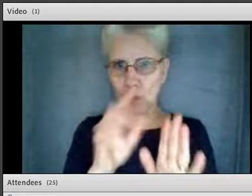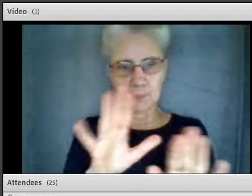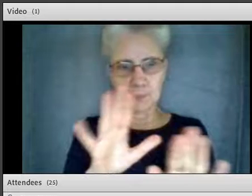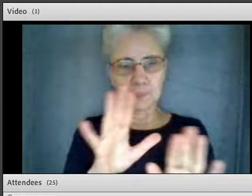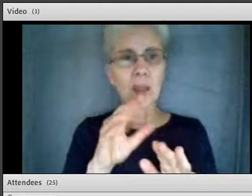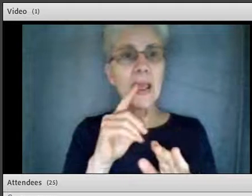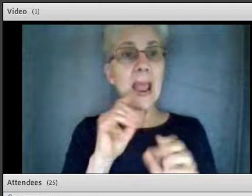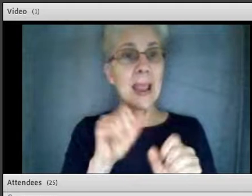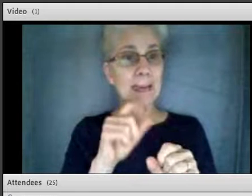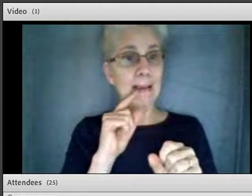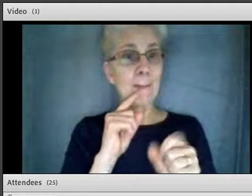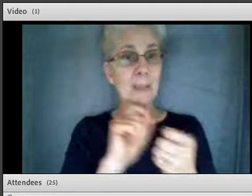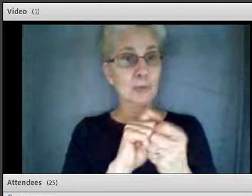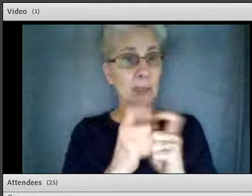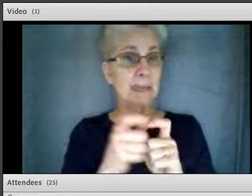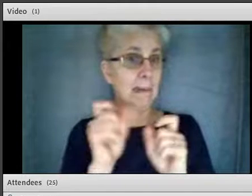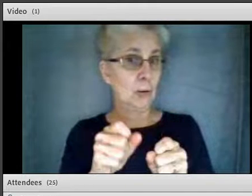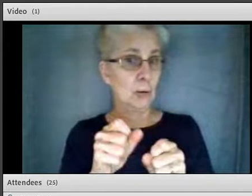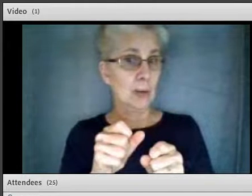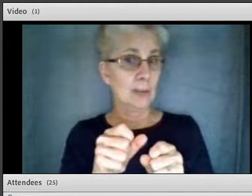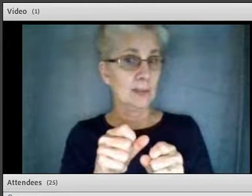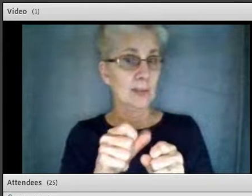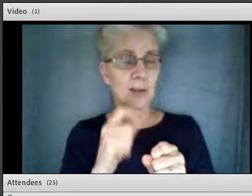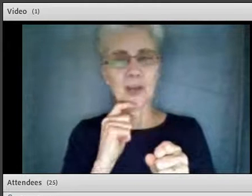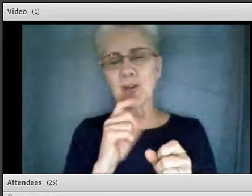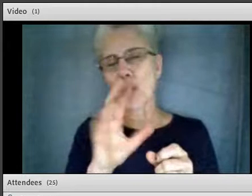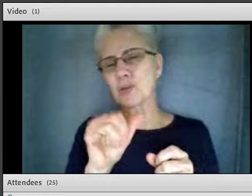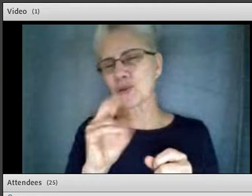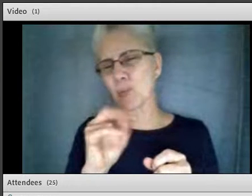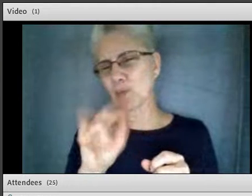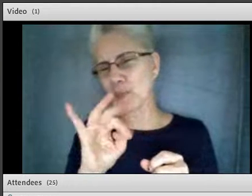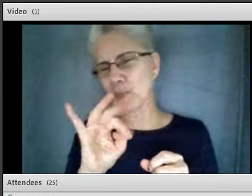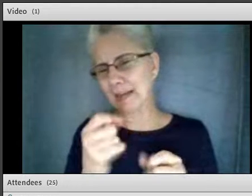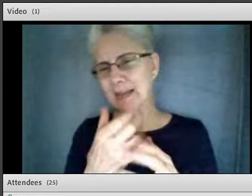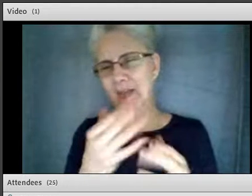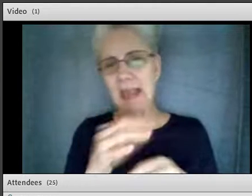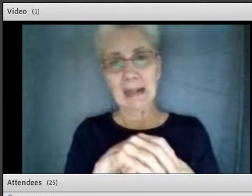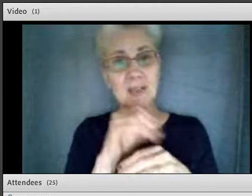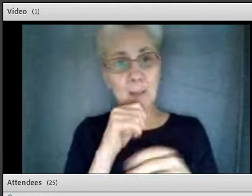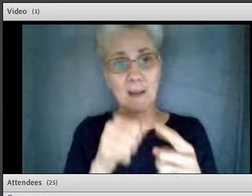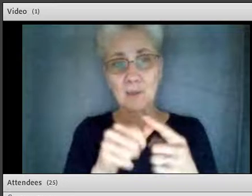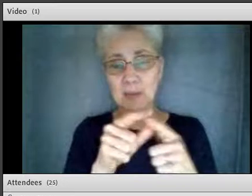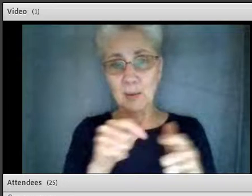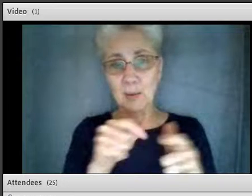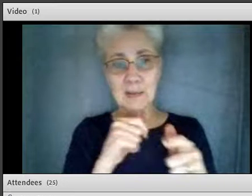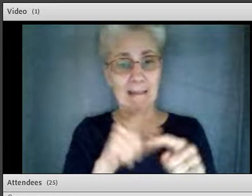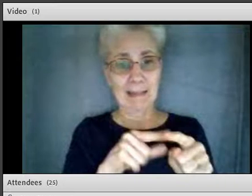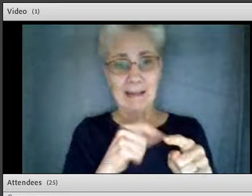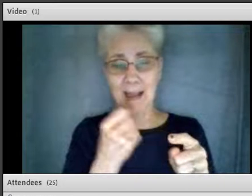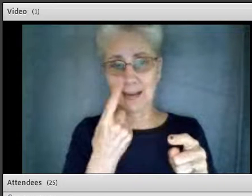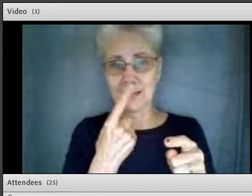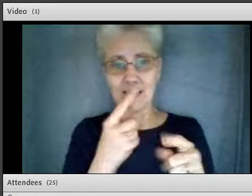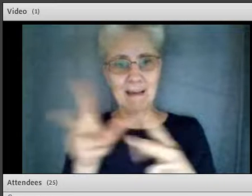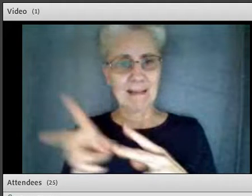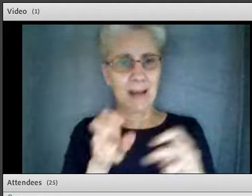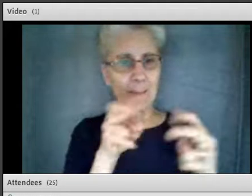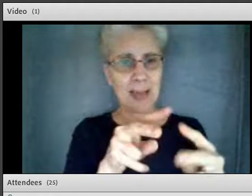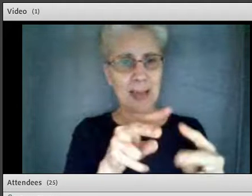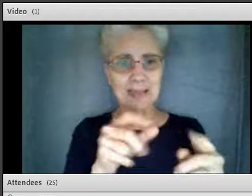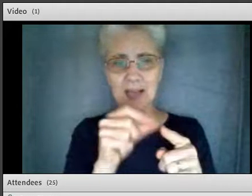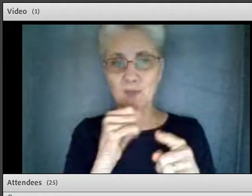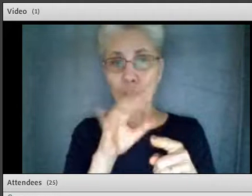beyond just screen readings and stuff like that. If English is not my first language, I cannot cut and paste the text from your image and put it